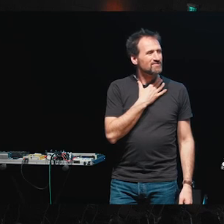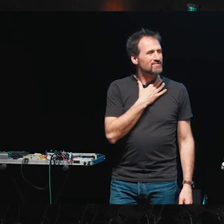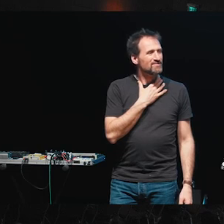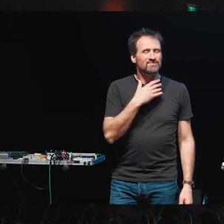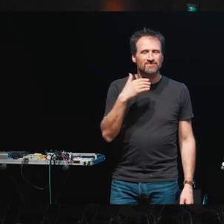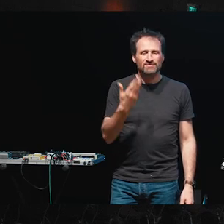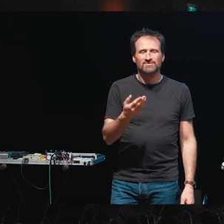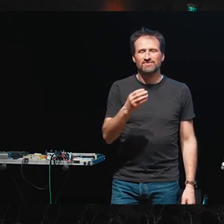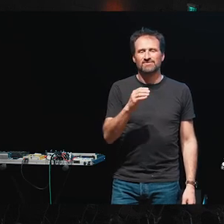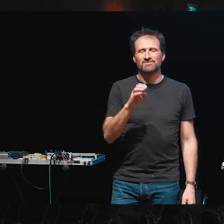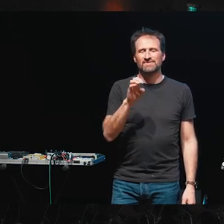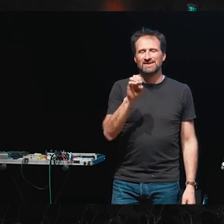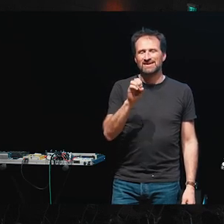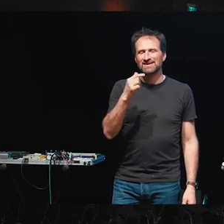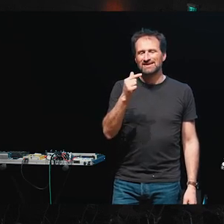Is there any ETA on the